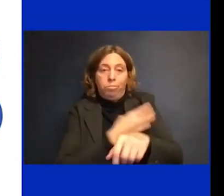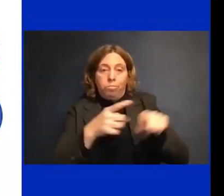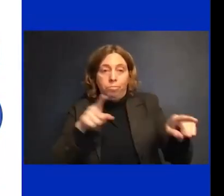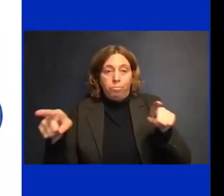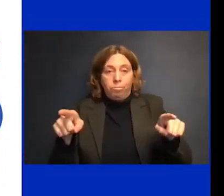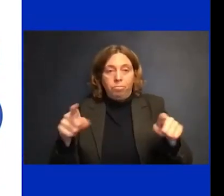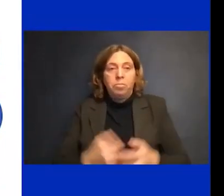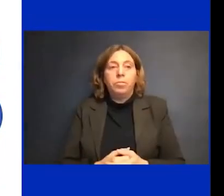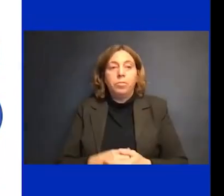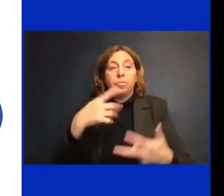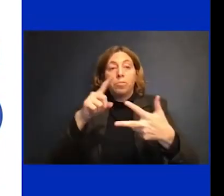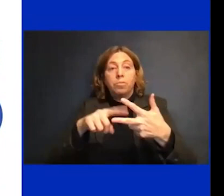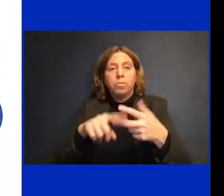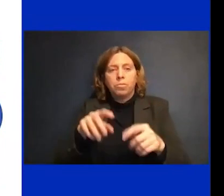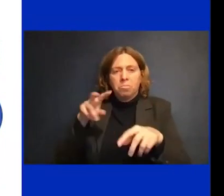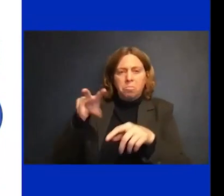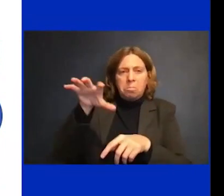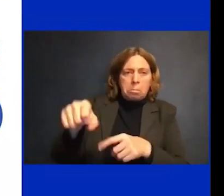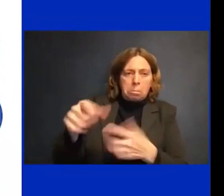Authority properties.